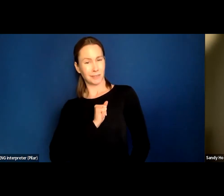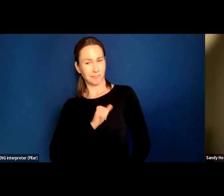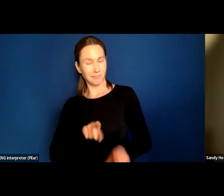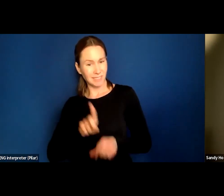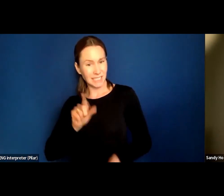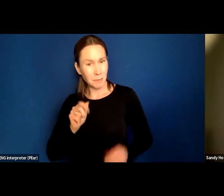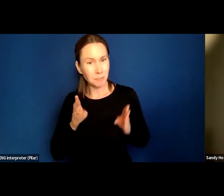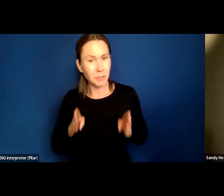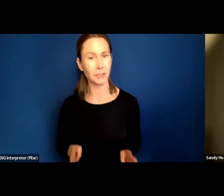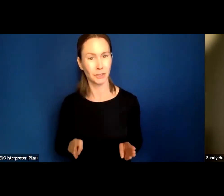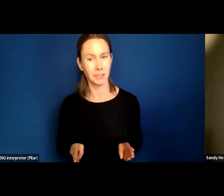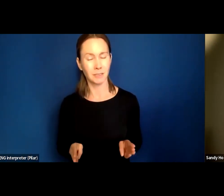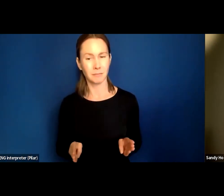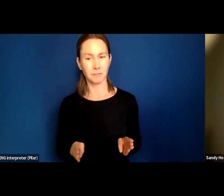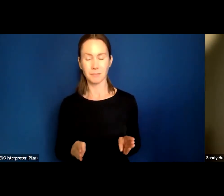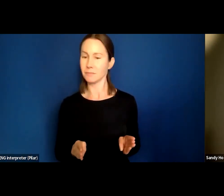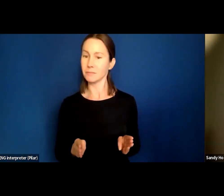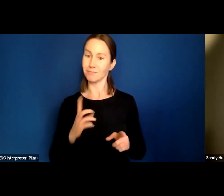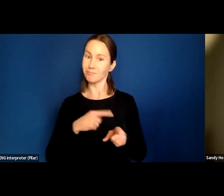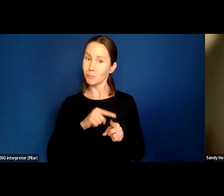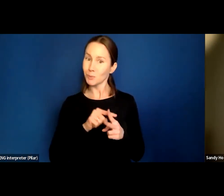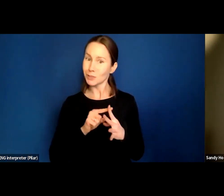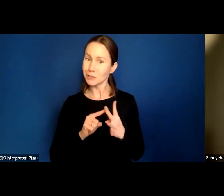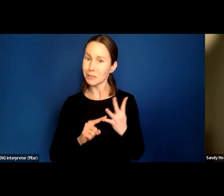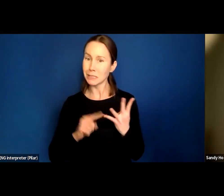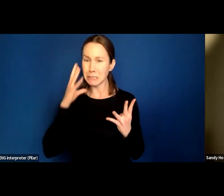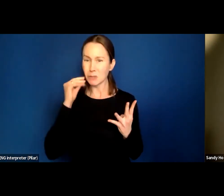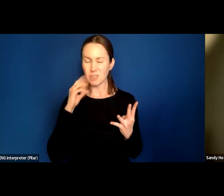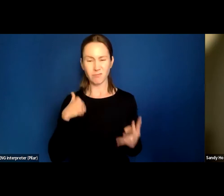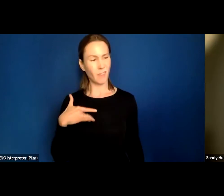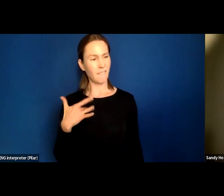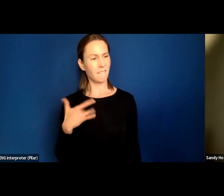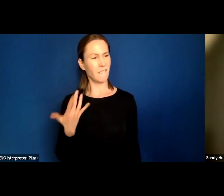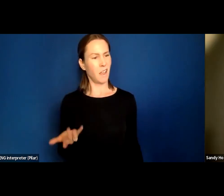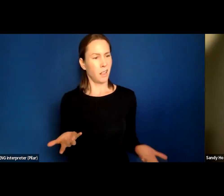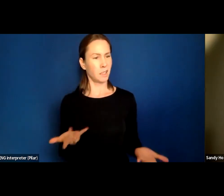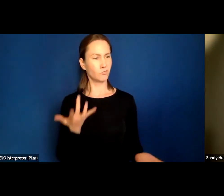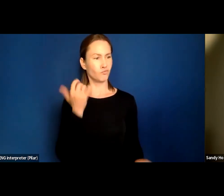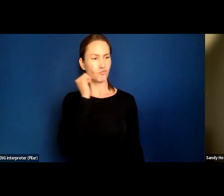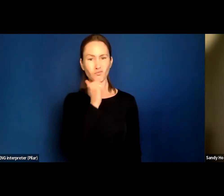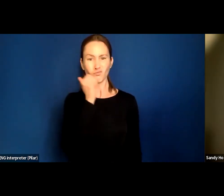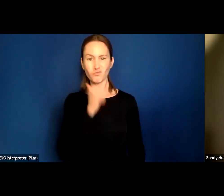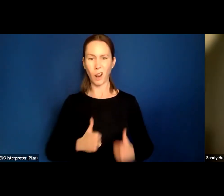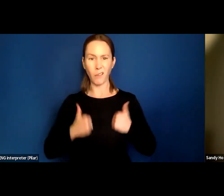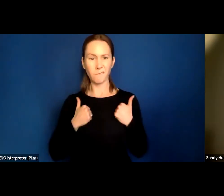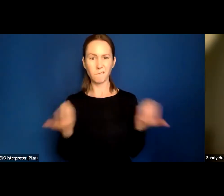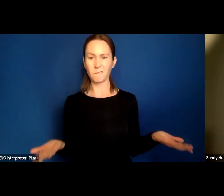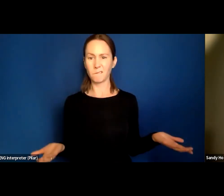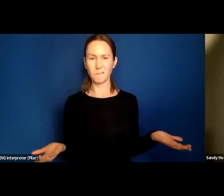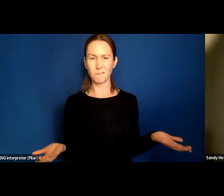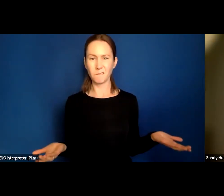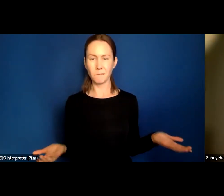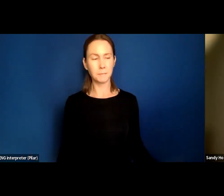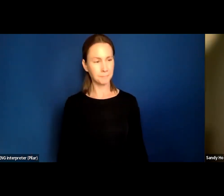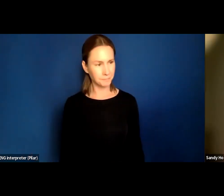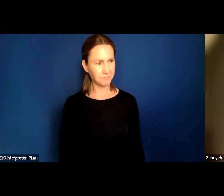person, particularly the ones that I kind of thought were just, run-of-the-mill life events.